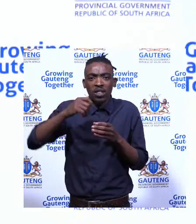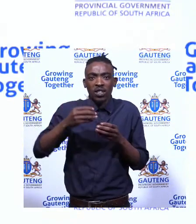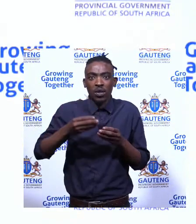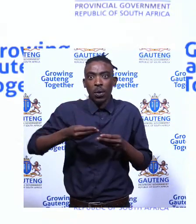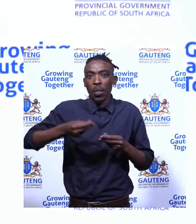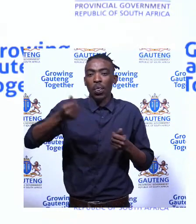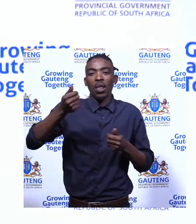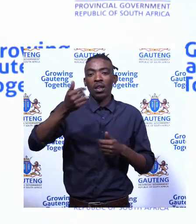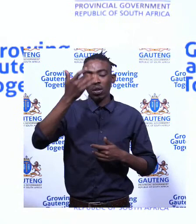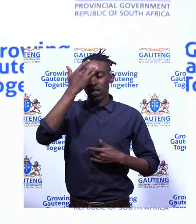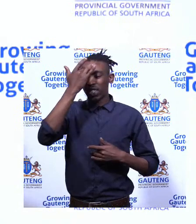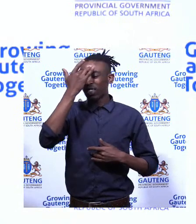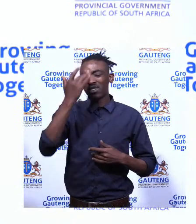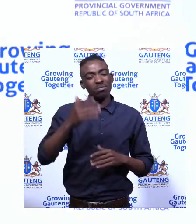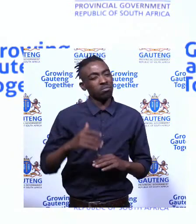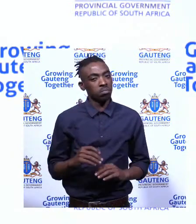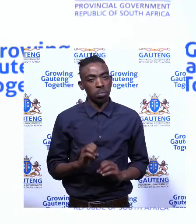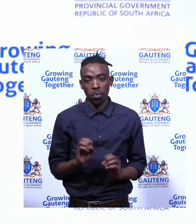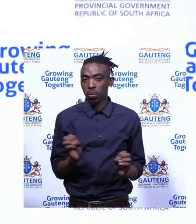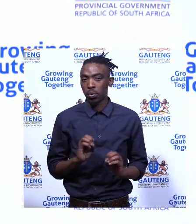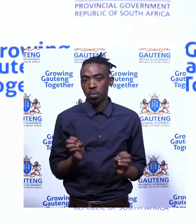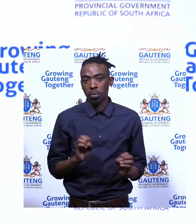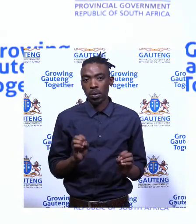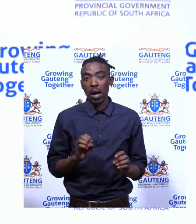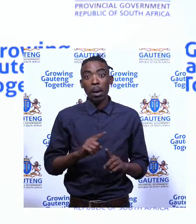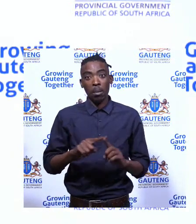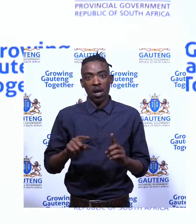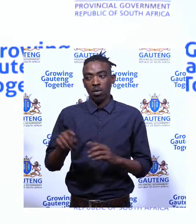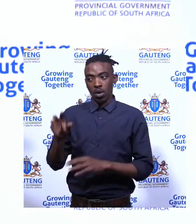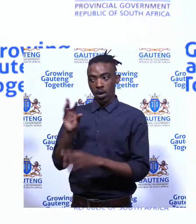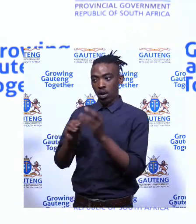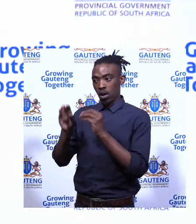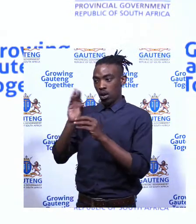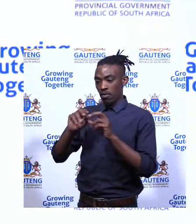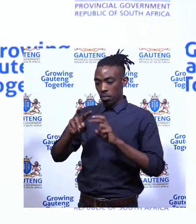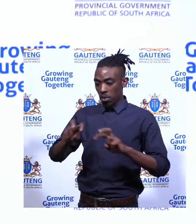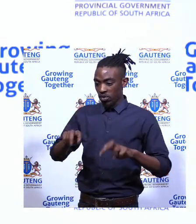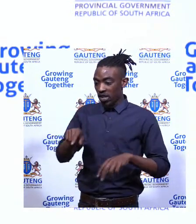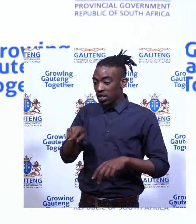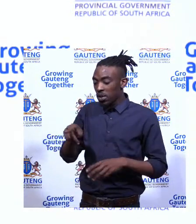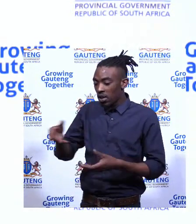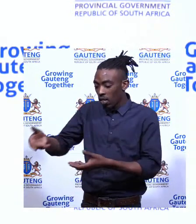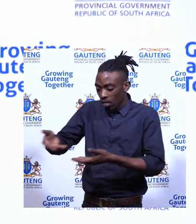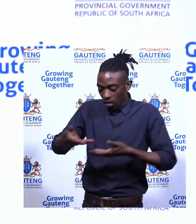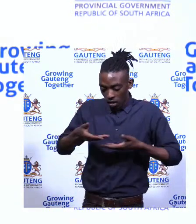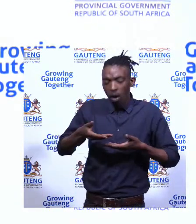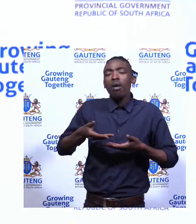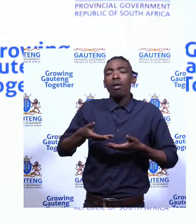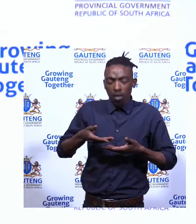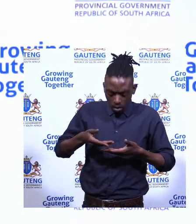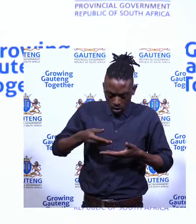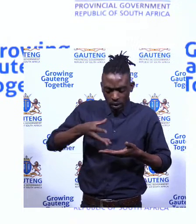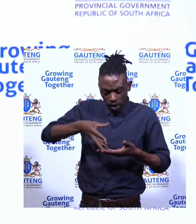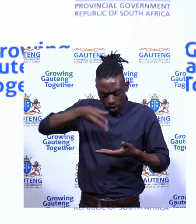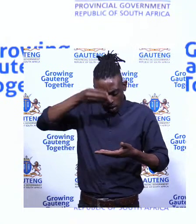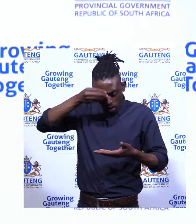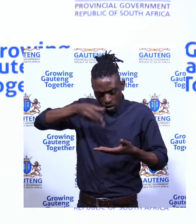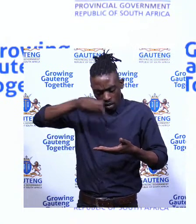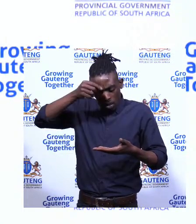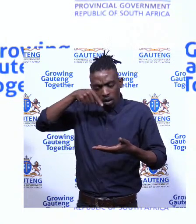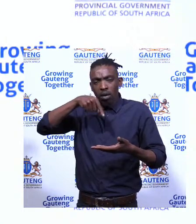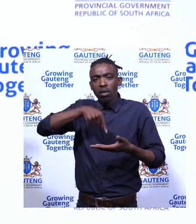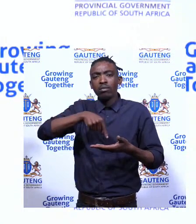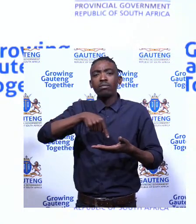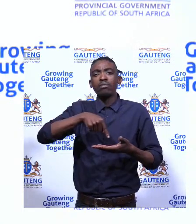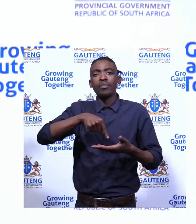And learning from research is that sometimes we start with a hope that something will